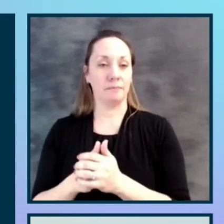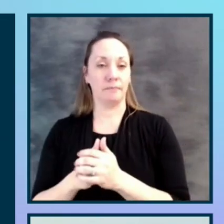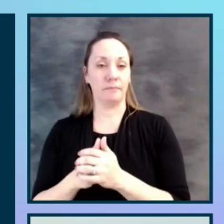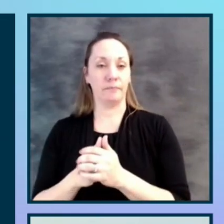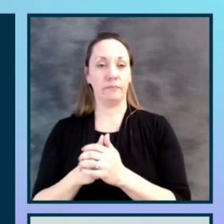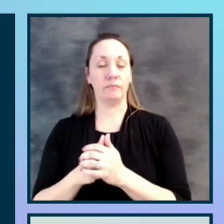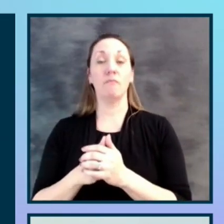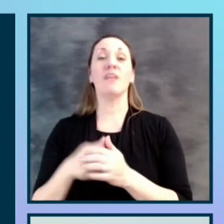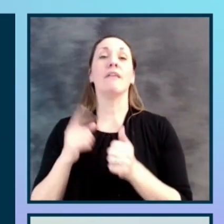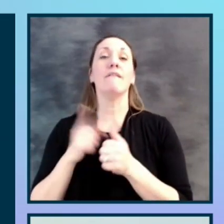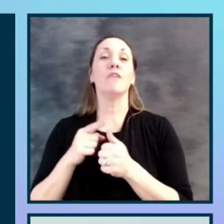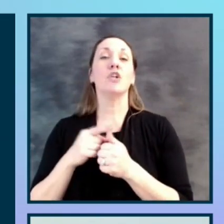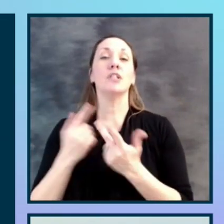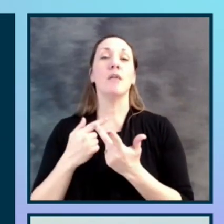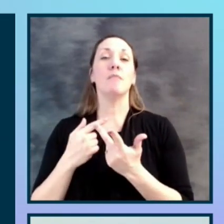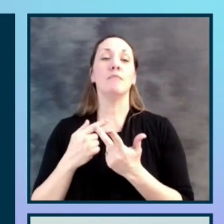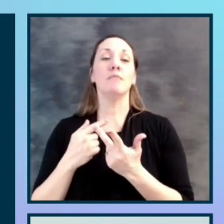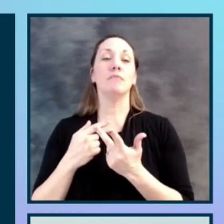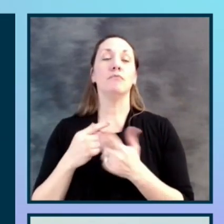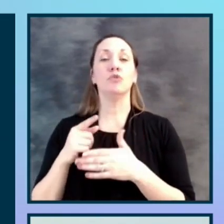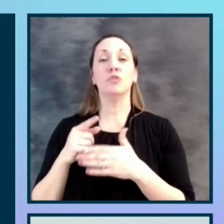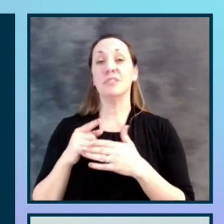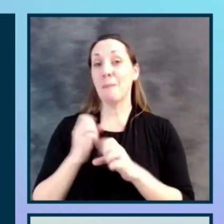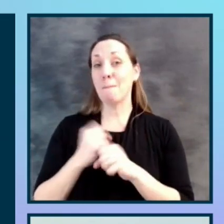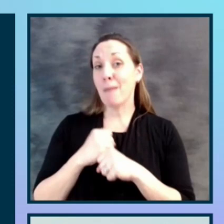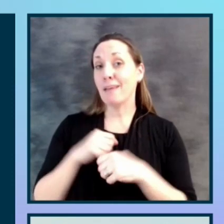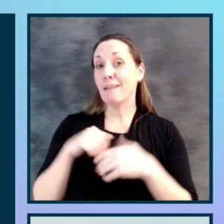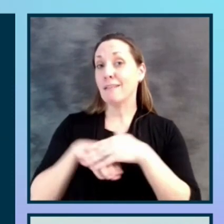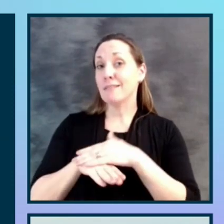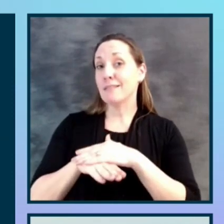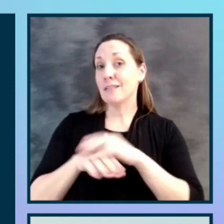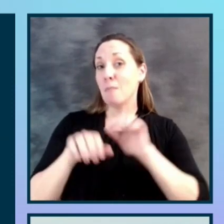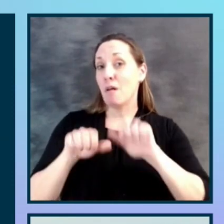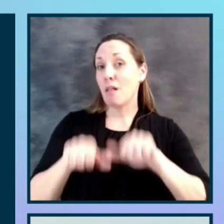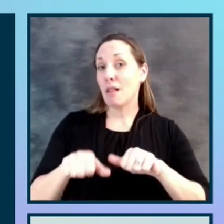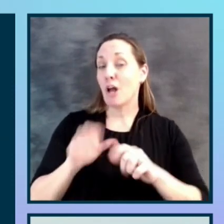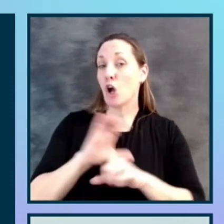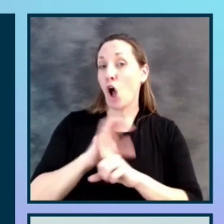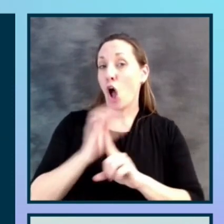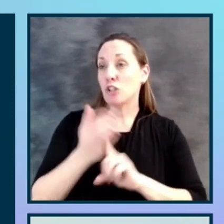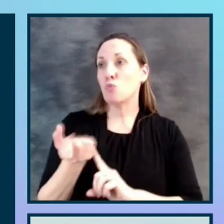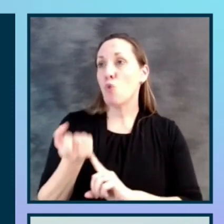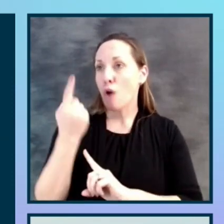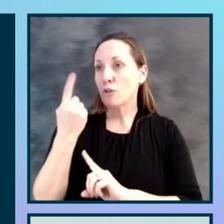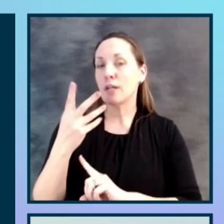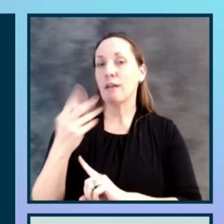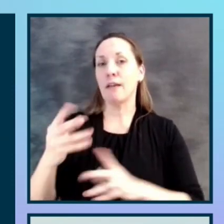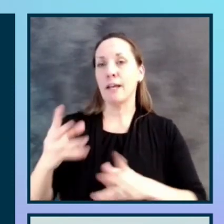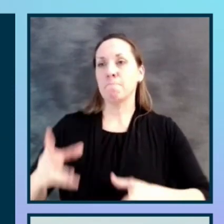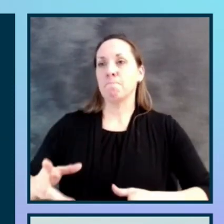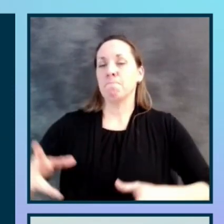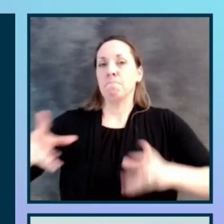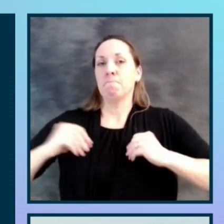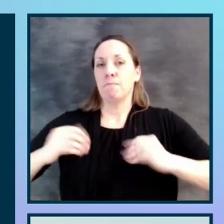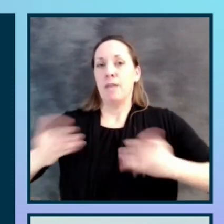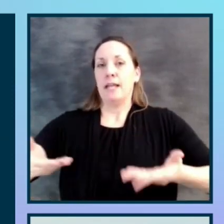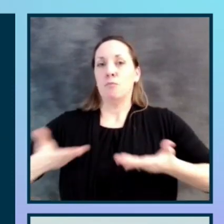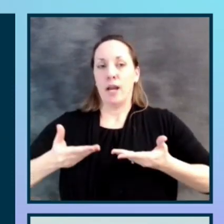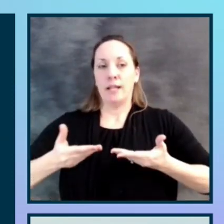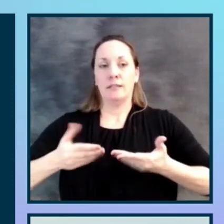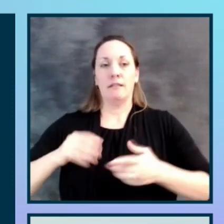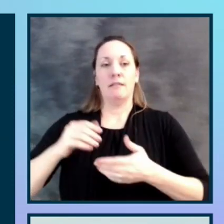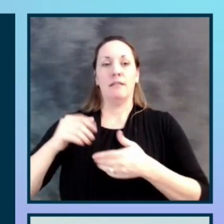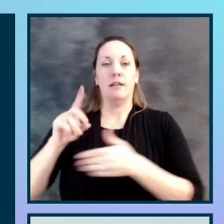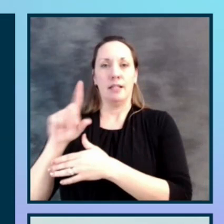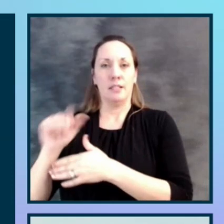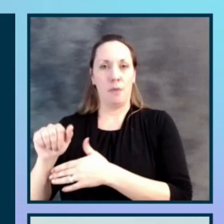The first step towards building an accessible culture is to understand and embrace disability culture. Learning to